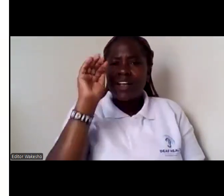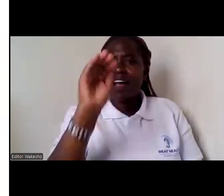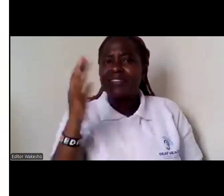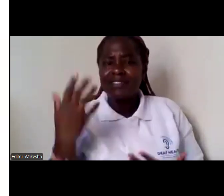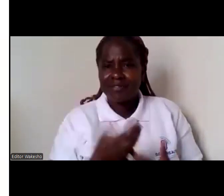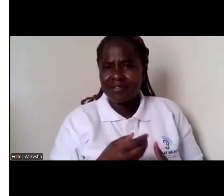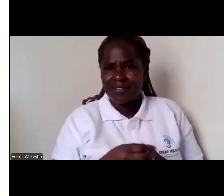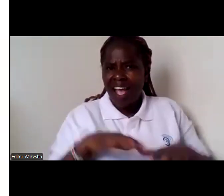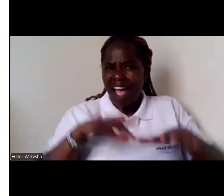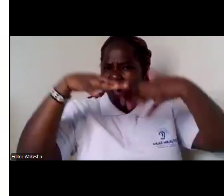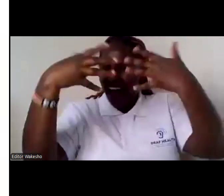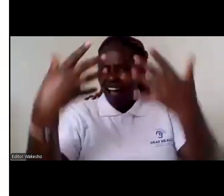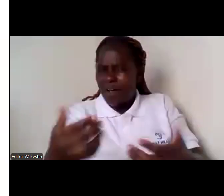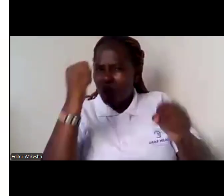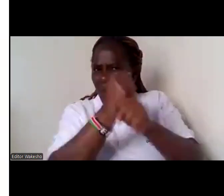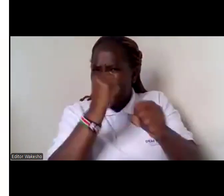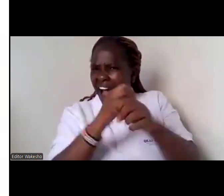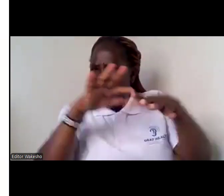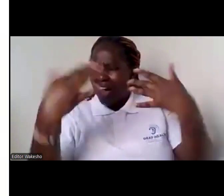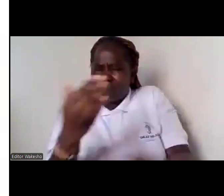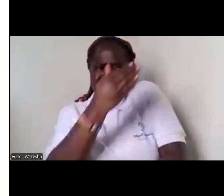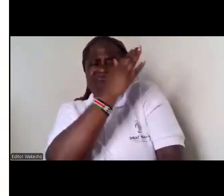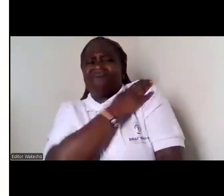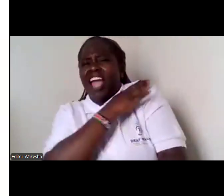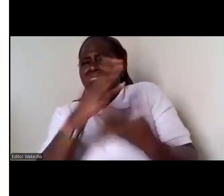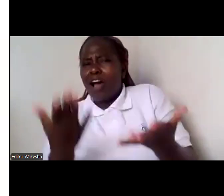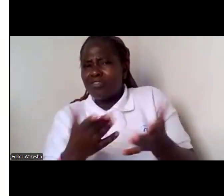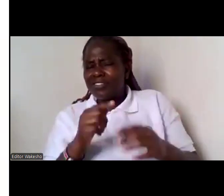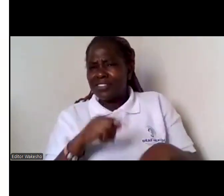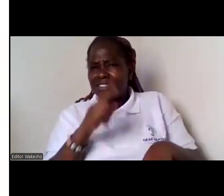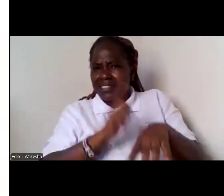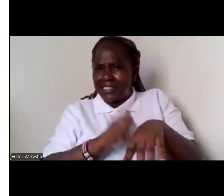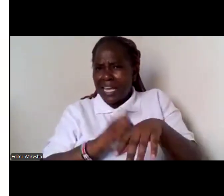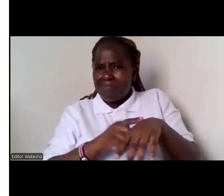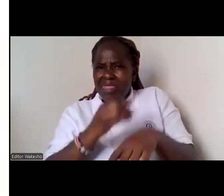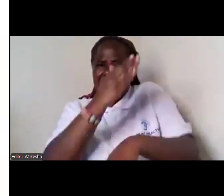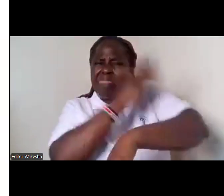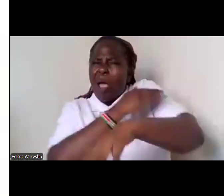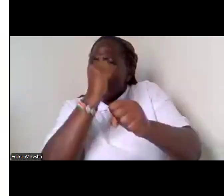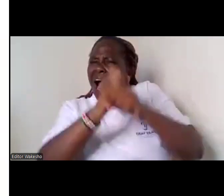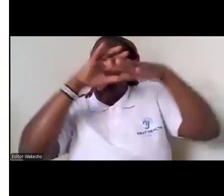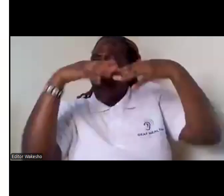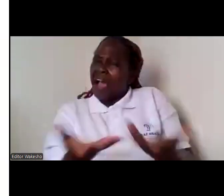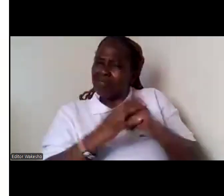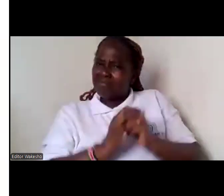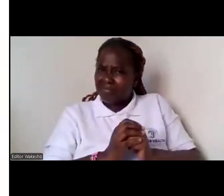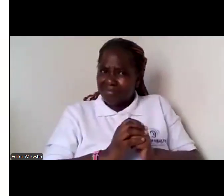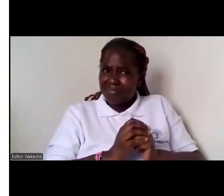How does it work when you place it on your skin? does it